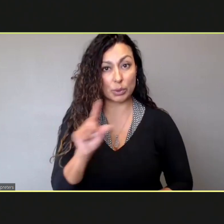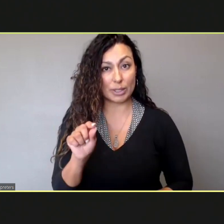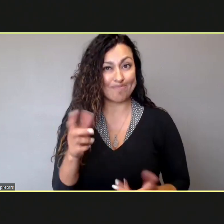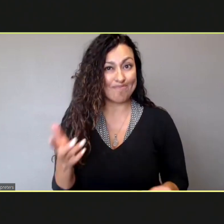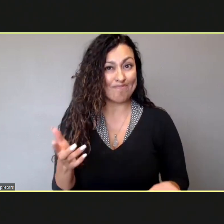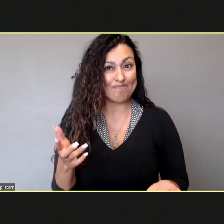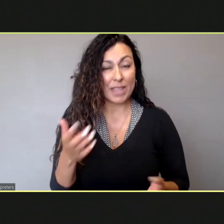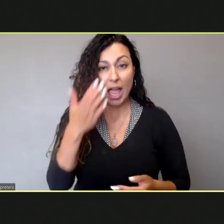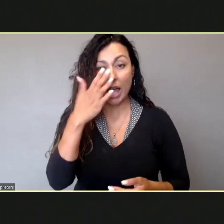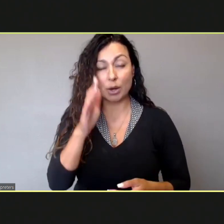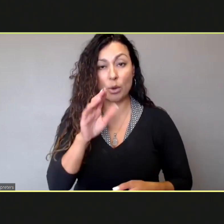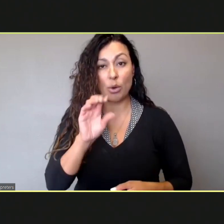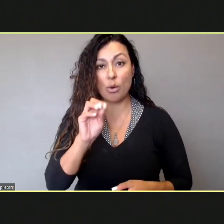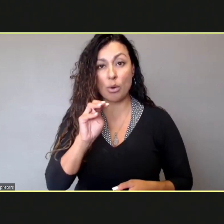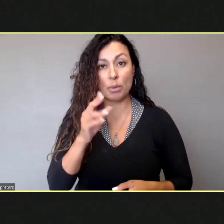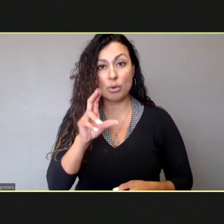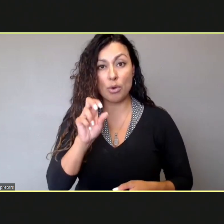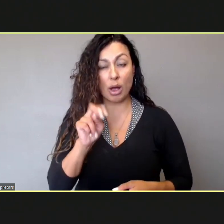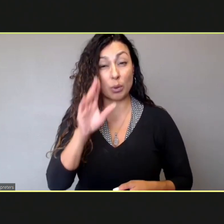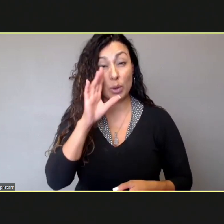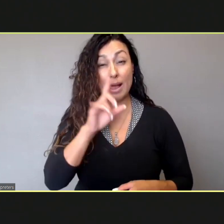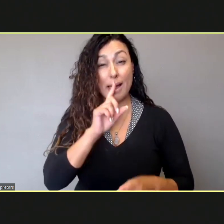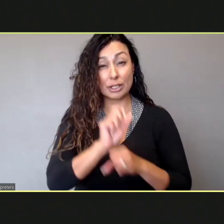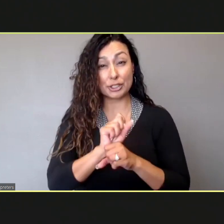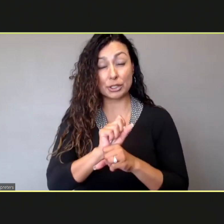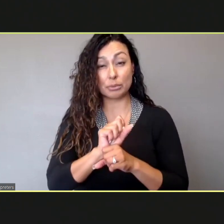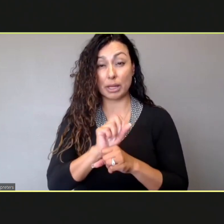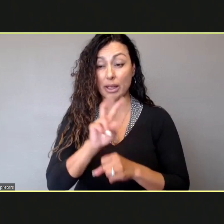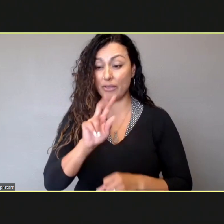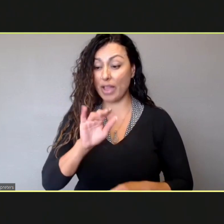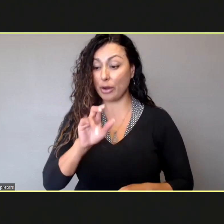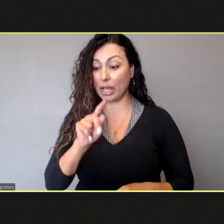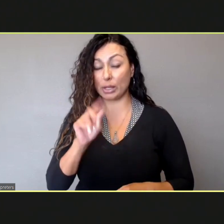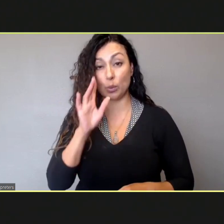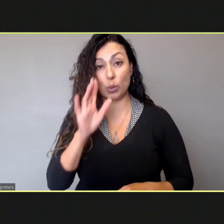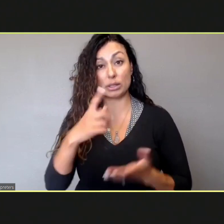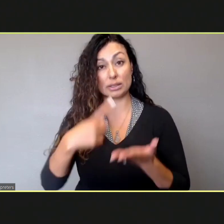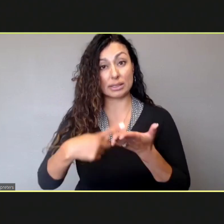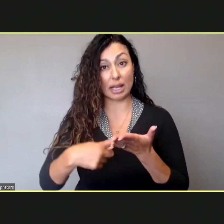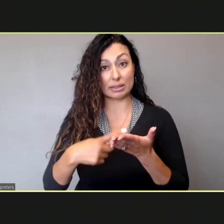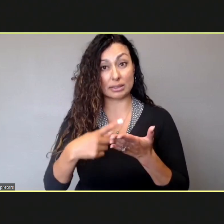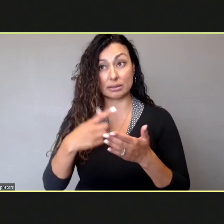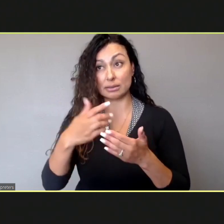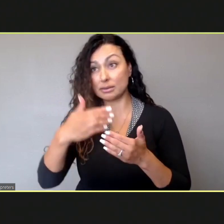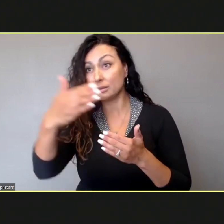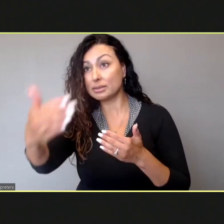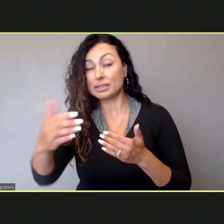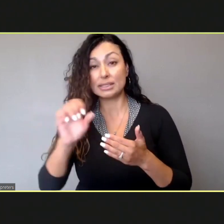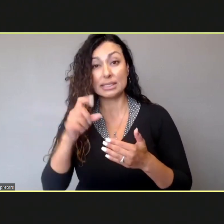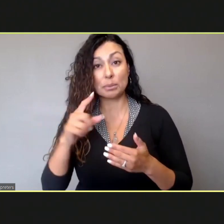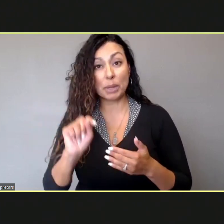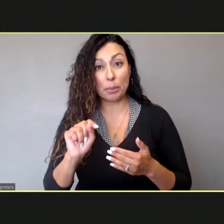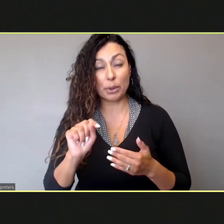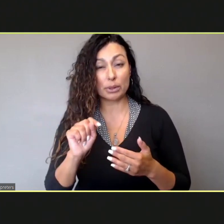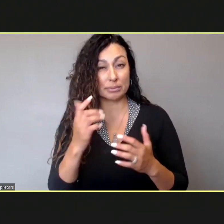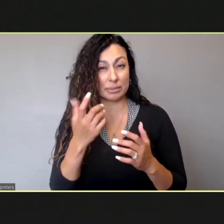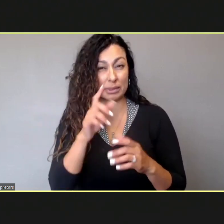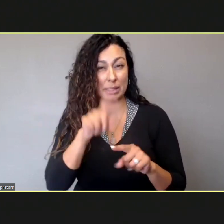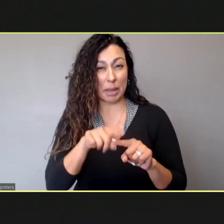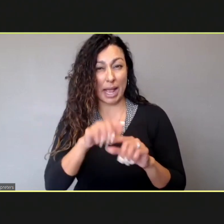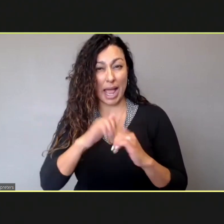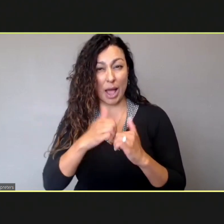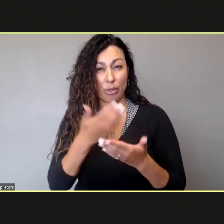if Omicron will actually be a variant we'll be talking about in September at the rate things are going. And so that's a tough